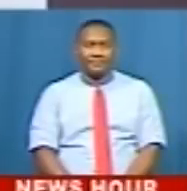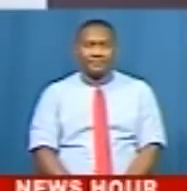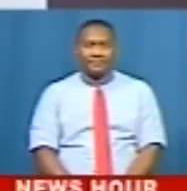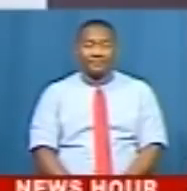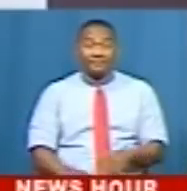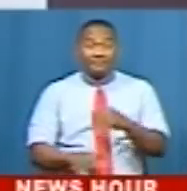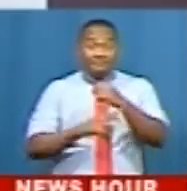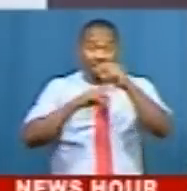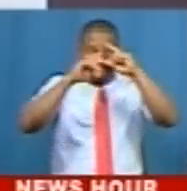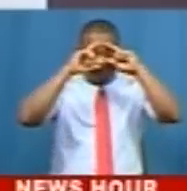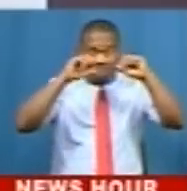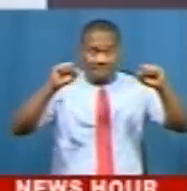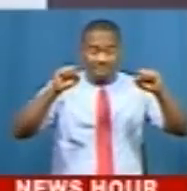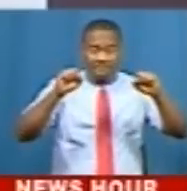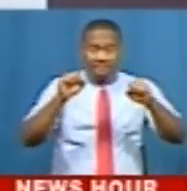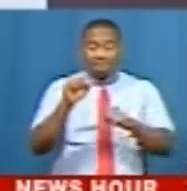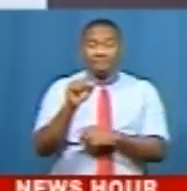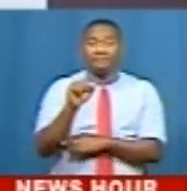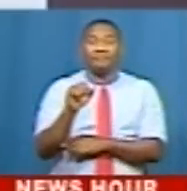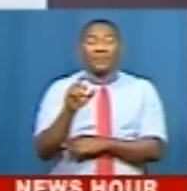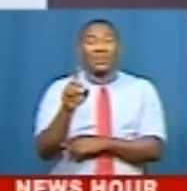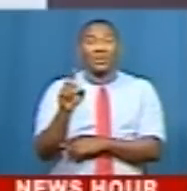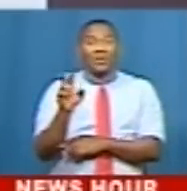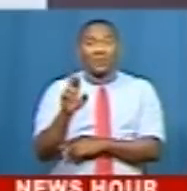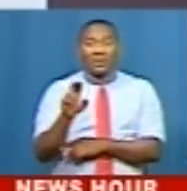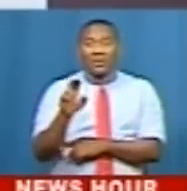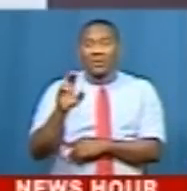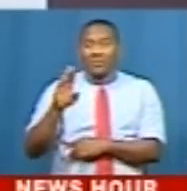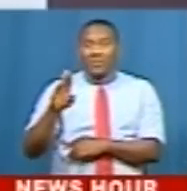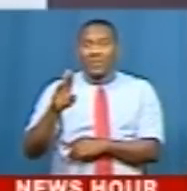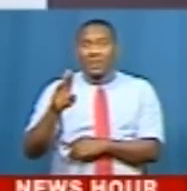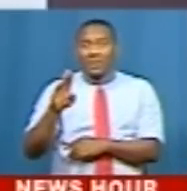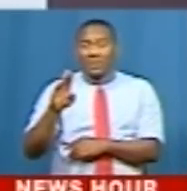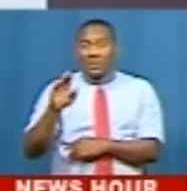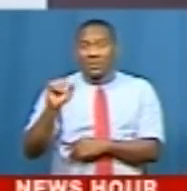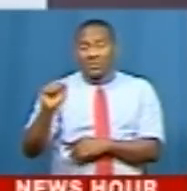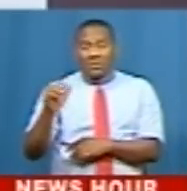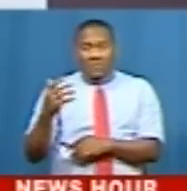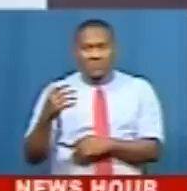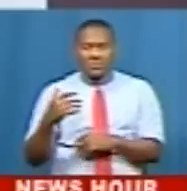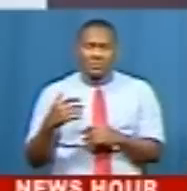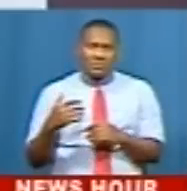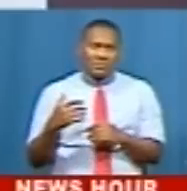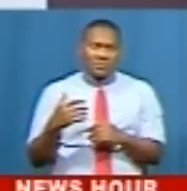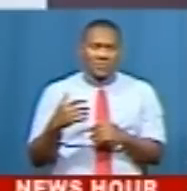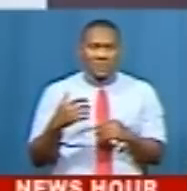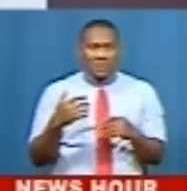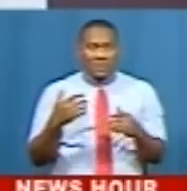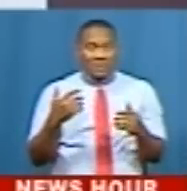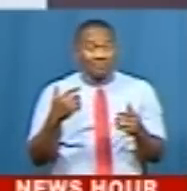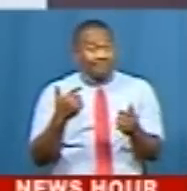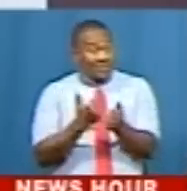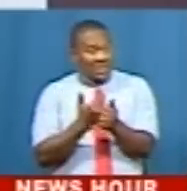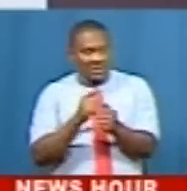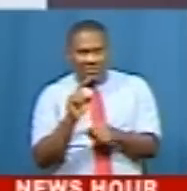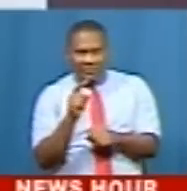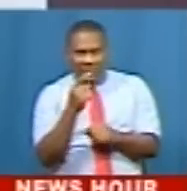The Vice President, Dr. Mahamudu Bawumia, has launched Ghana's first comprehensive building code,